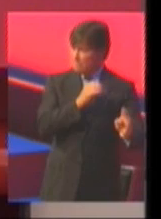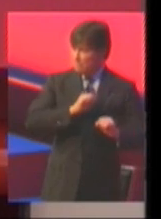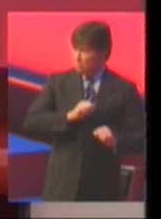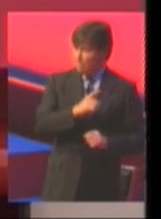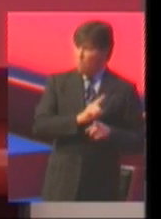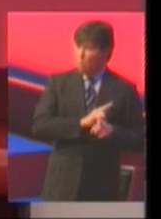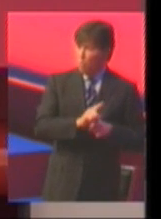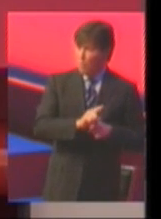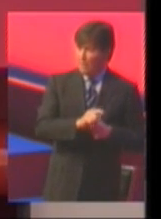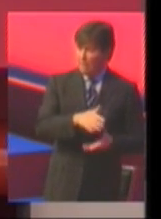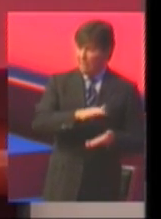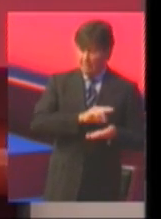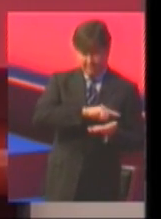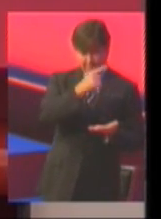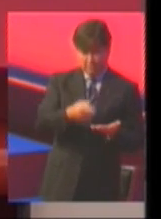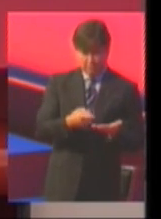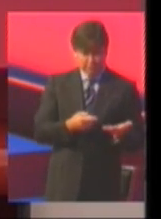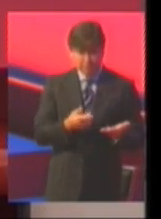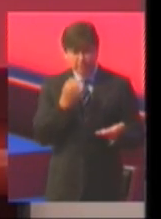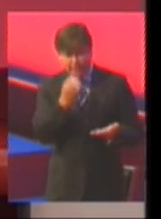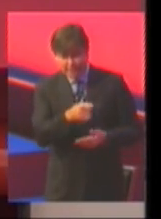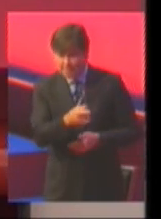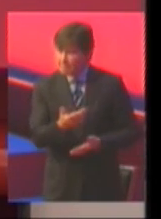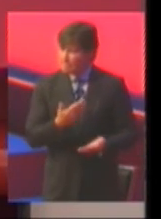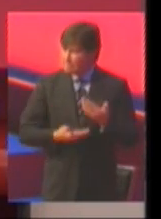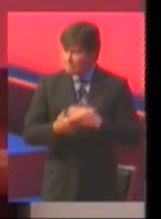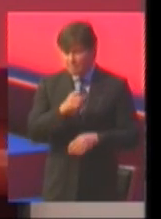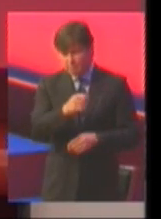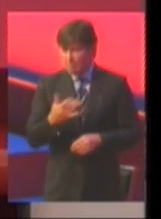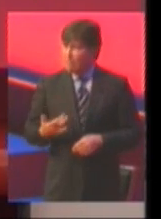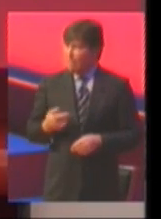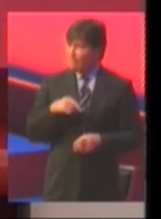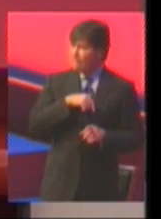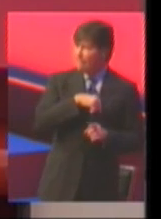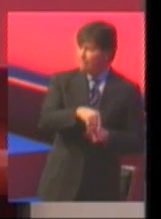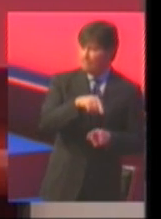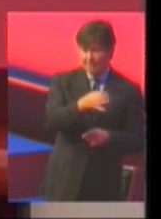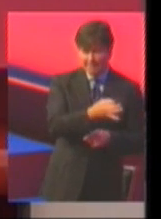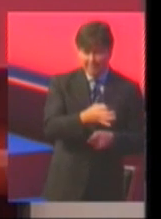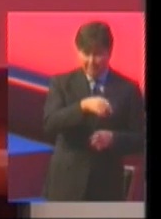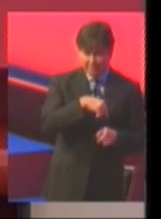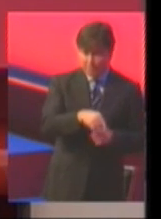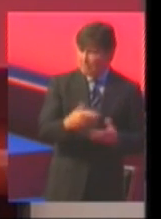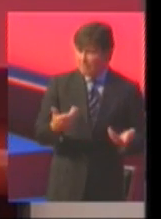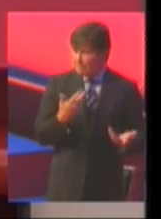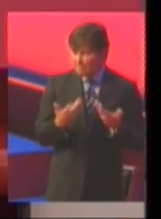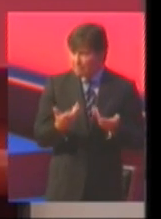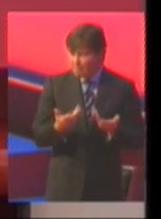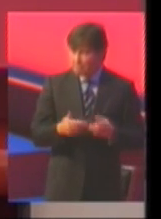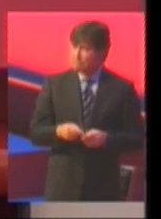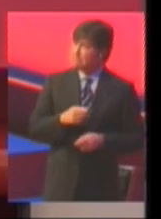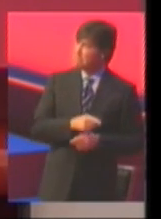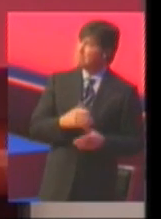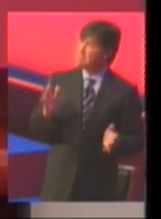weekly allocation of food. I said, "Tell me what life is like for you here in this village." And with